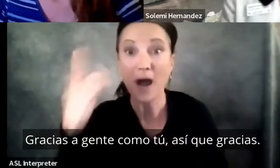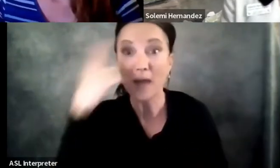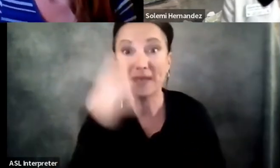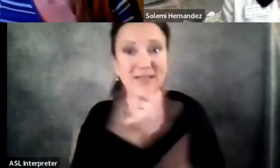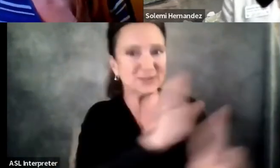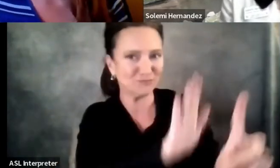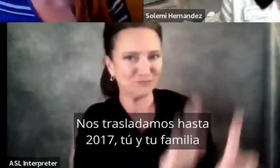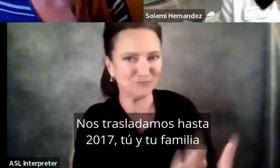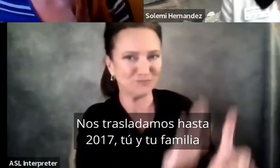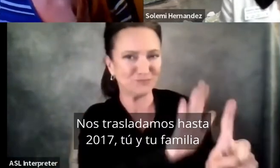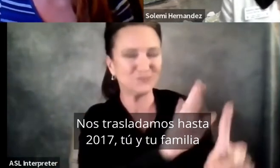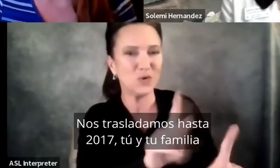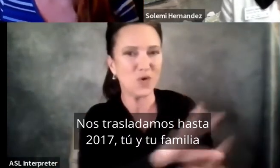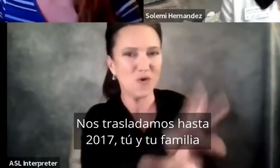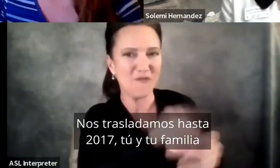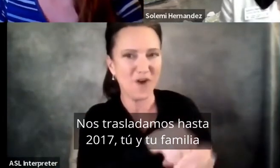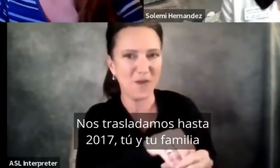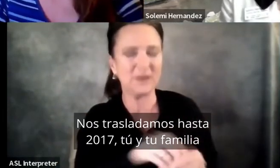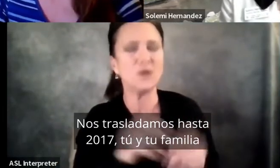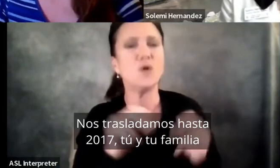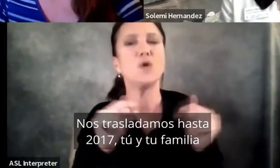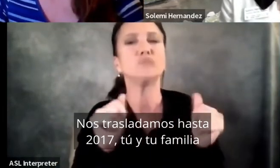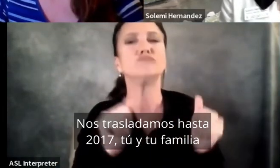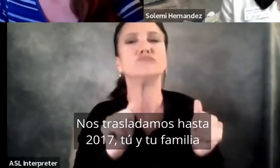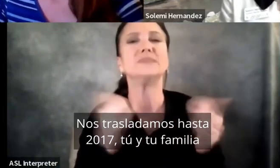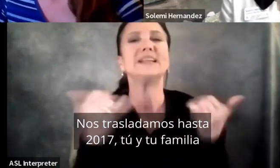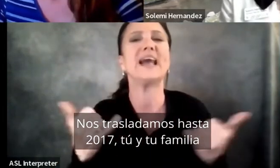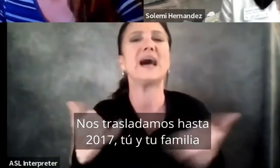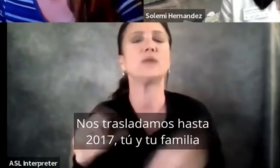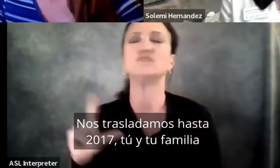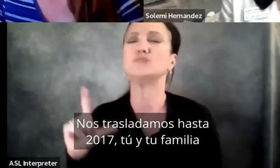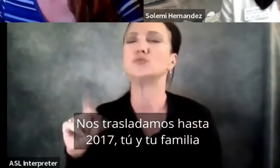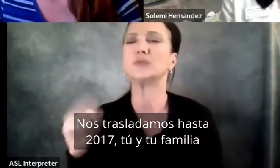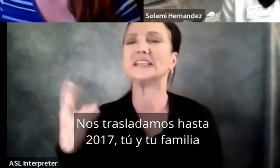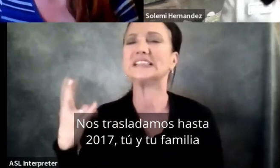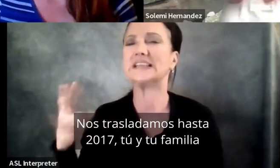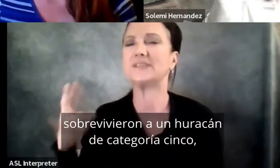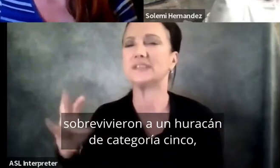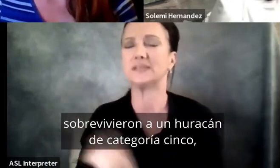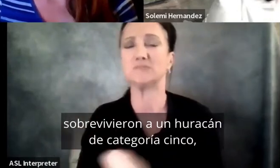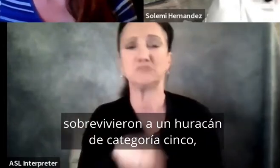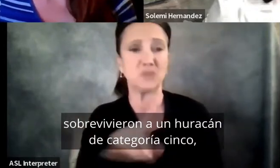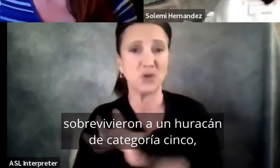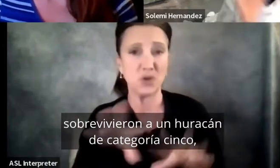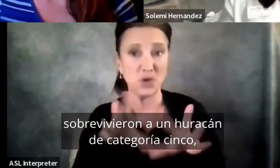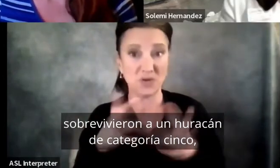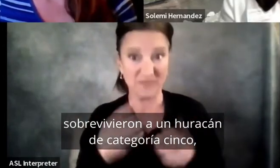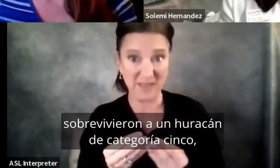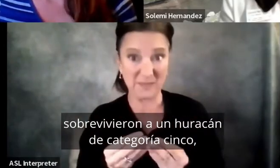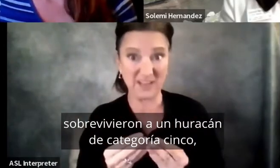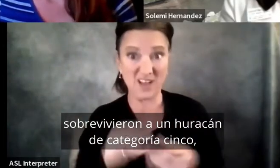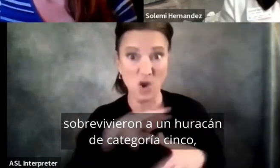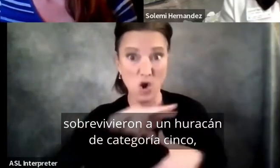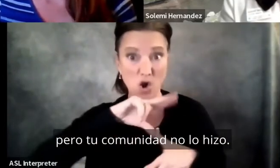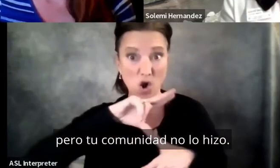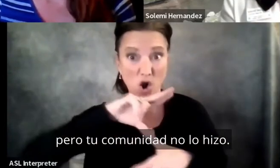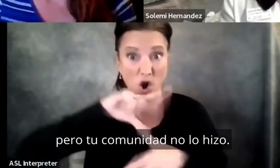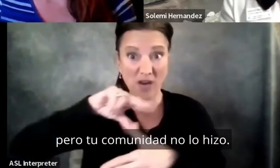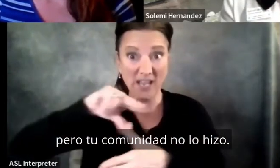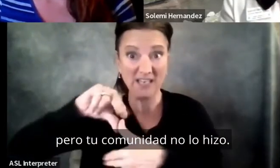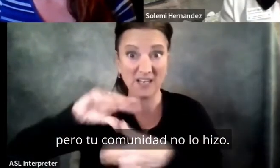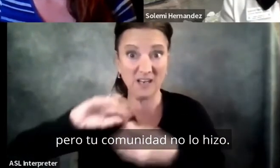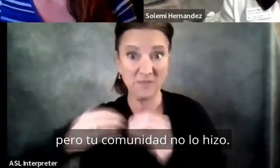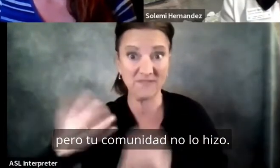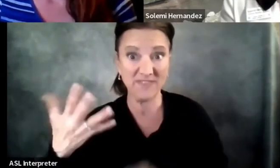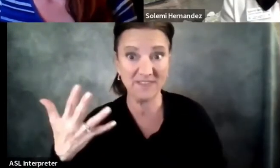you. So fast forwarding to 2017, you and your family survived a Category 5 hurricane, but your